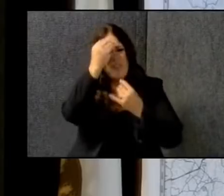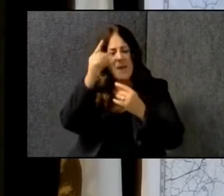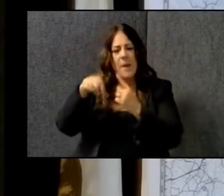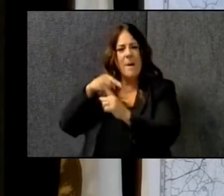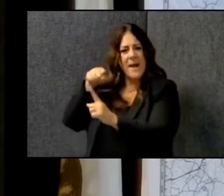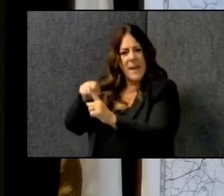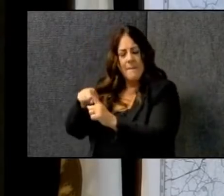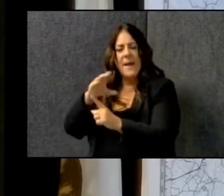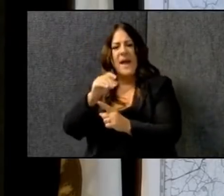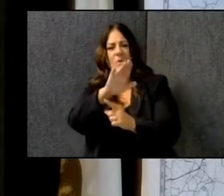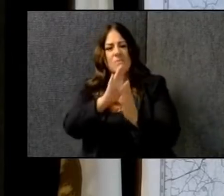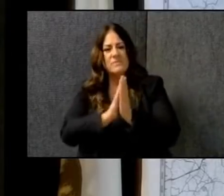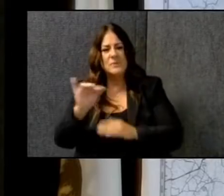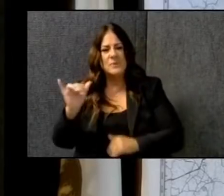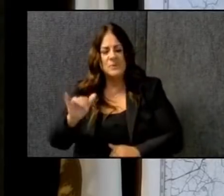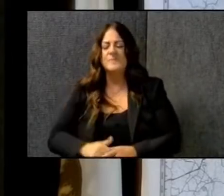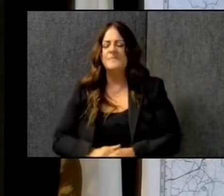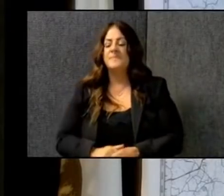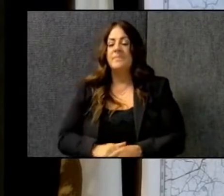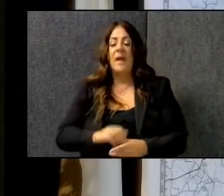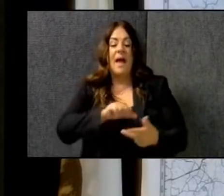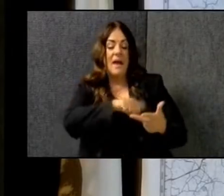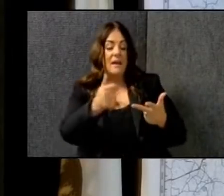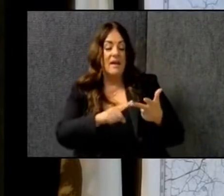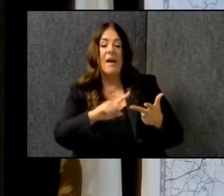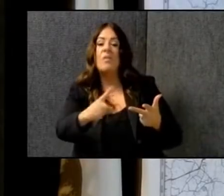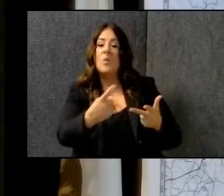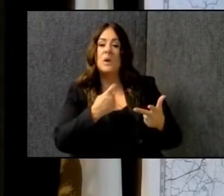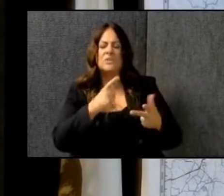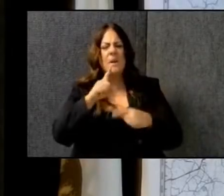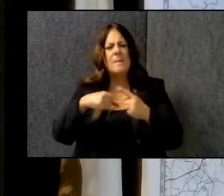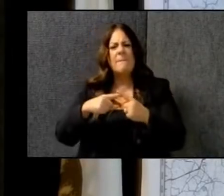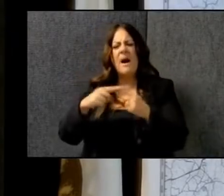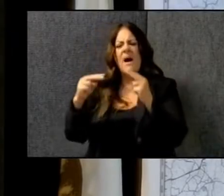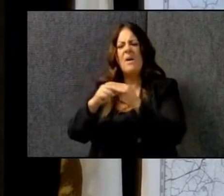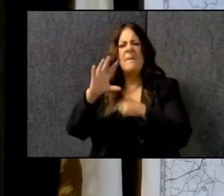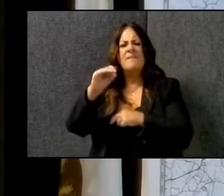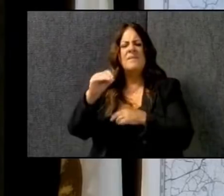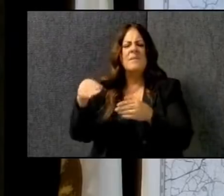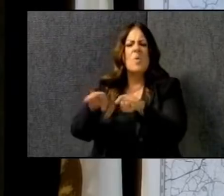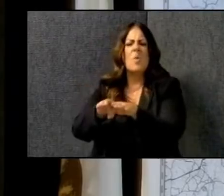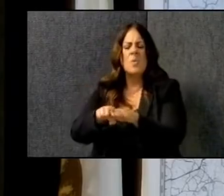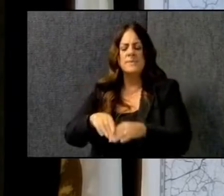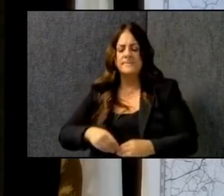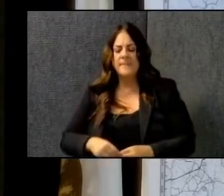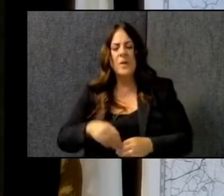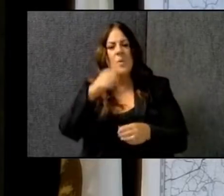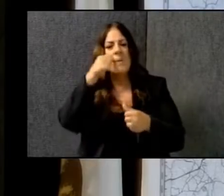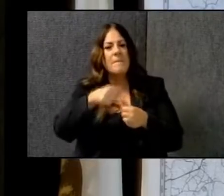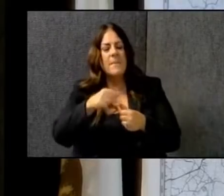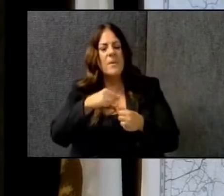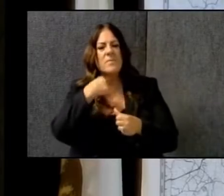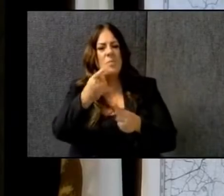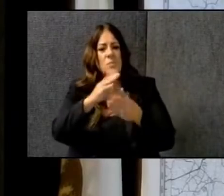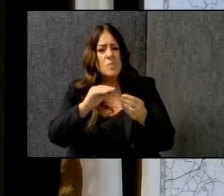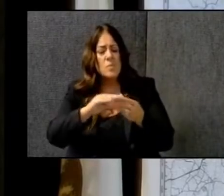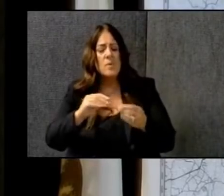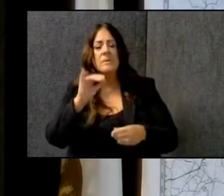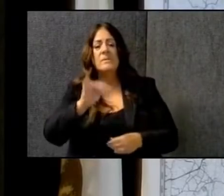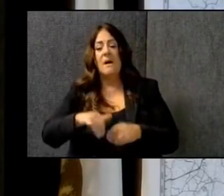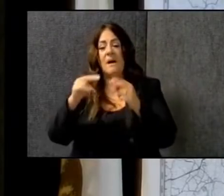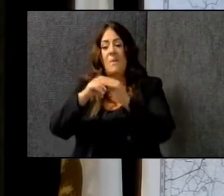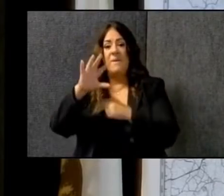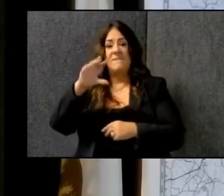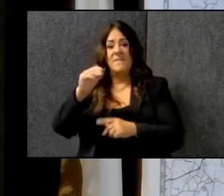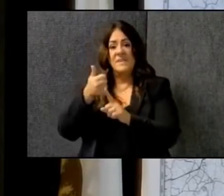well. I also received a follow-up question on the Highway 50 closures. So as I spoke to earlier,